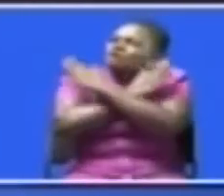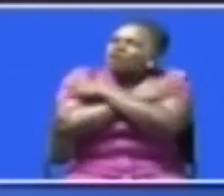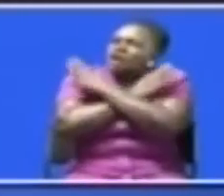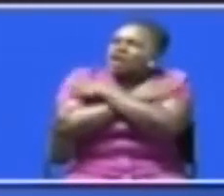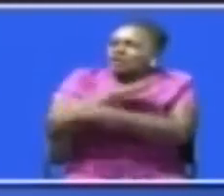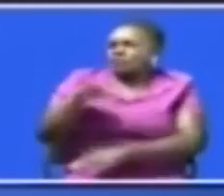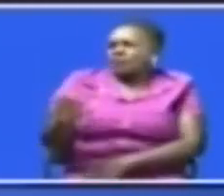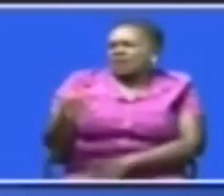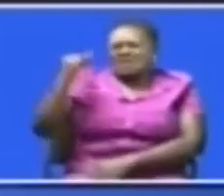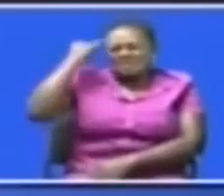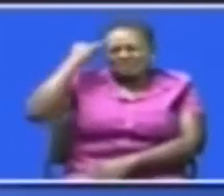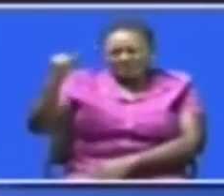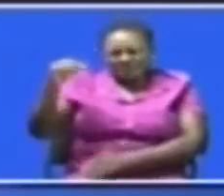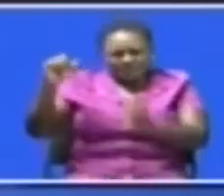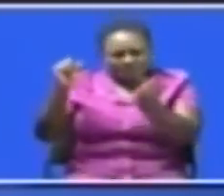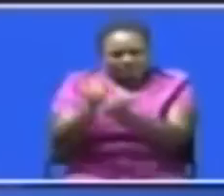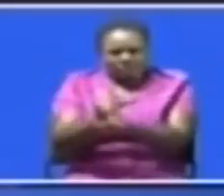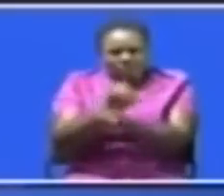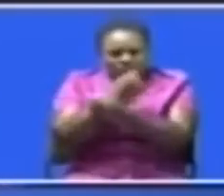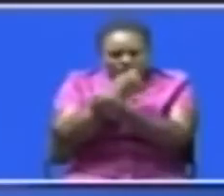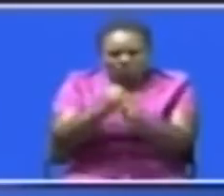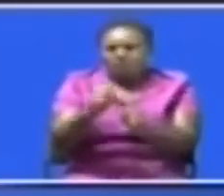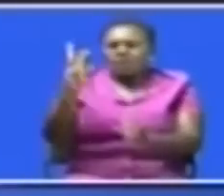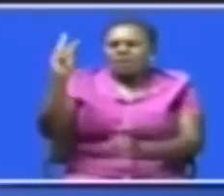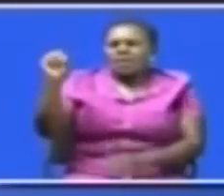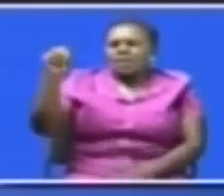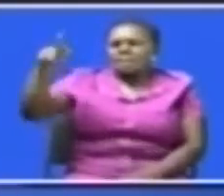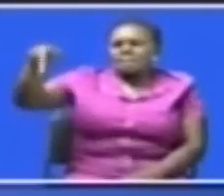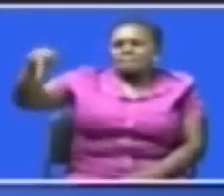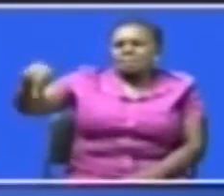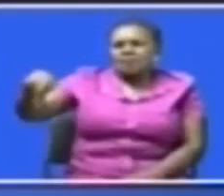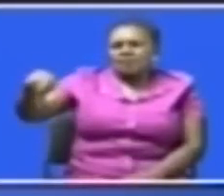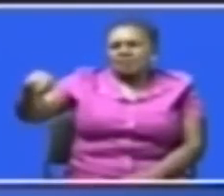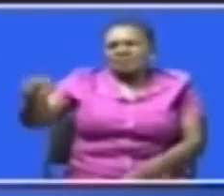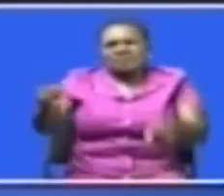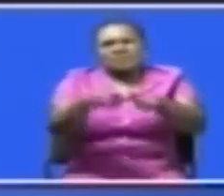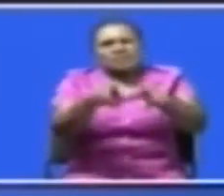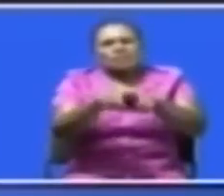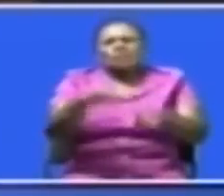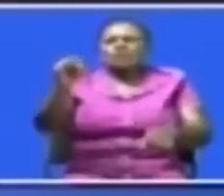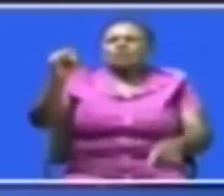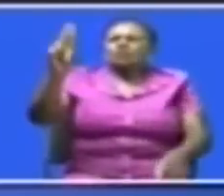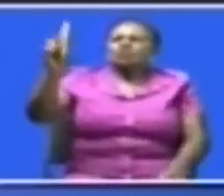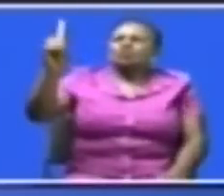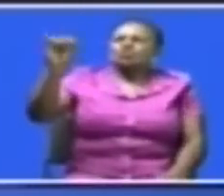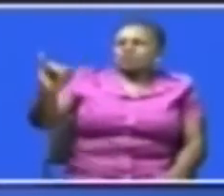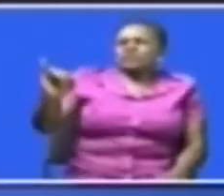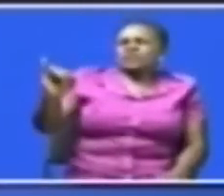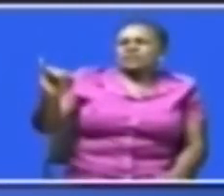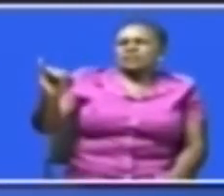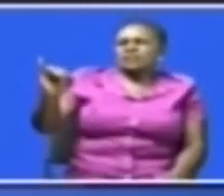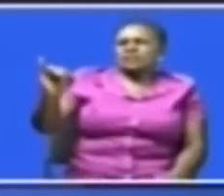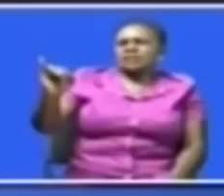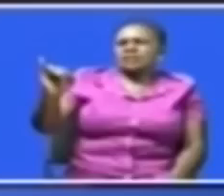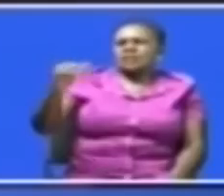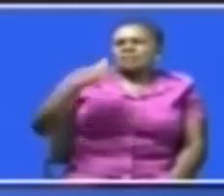It is unimaginable that an MP of the like of Oscar Sudi, who for the time I've